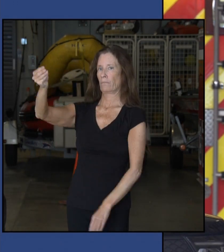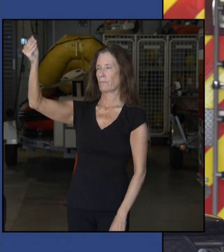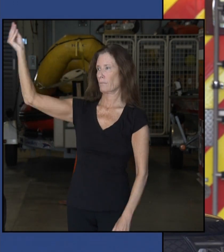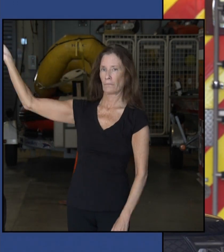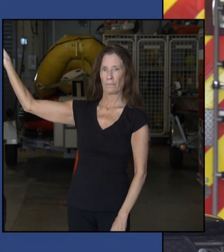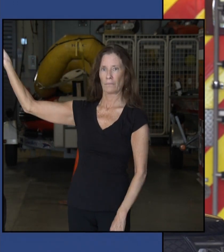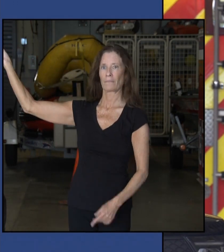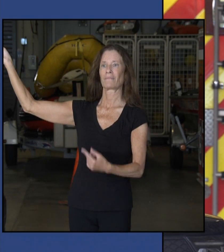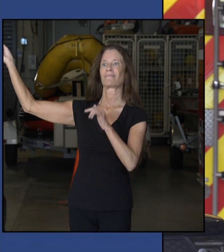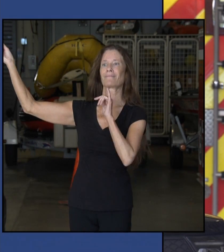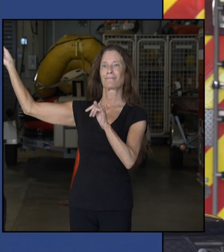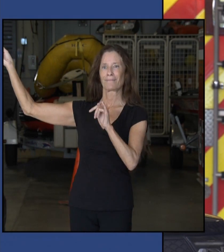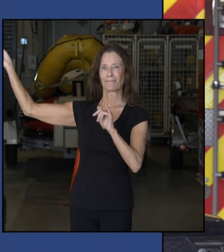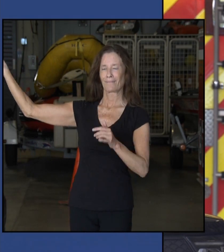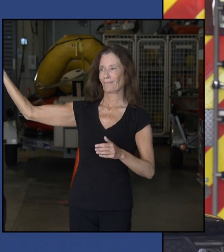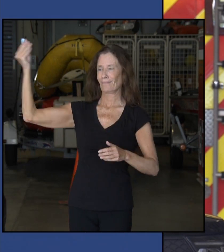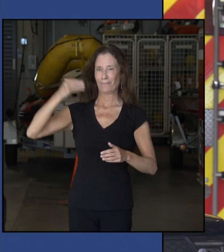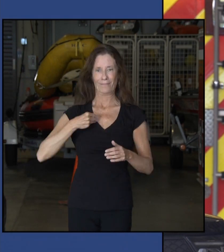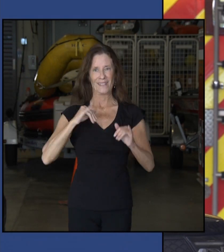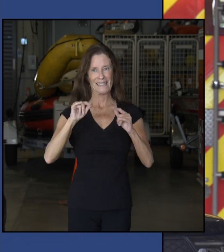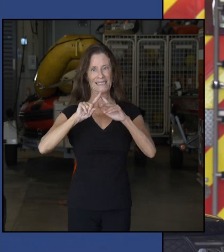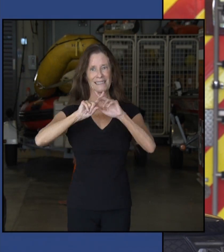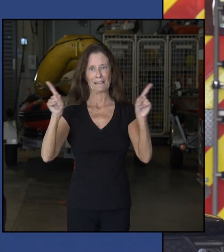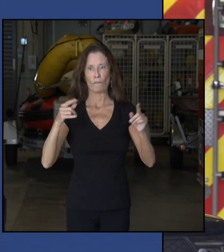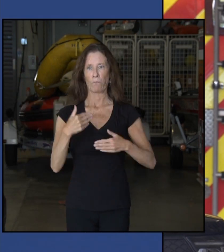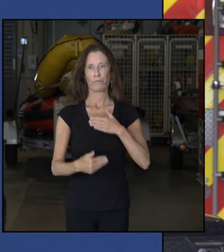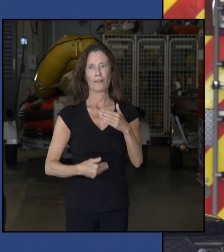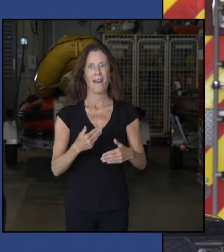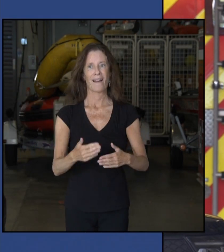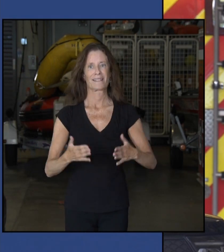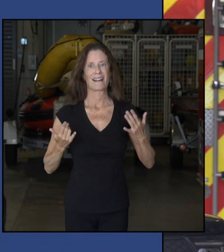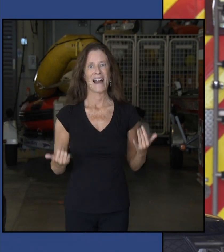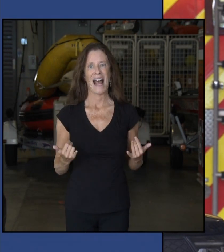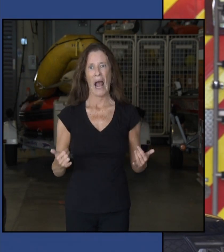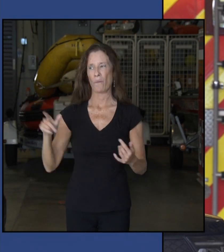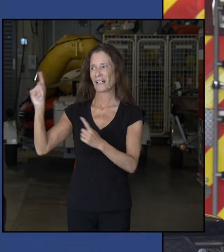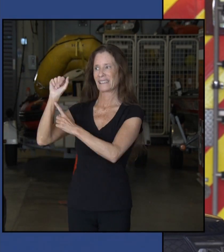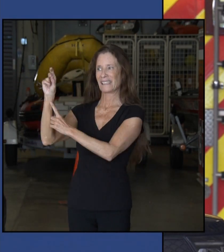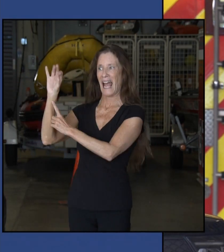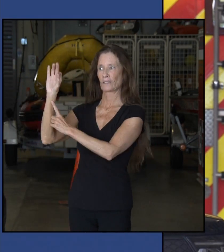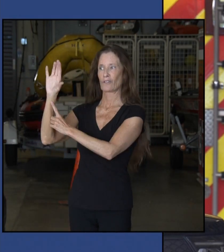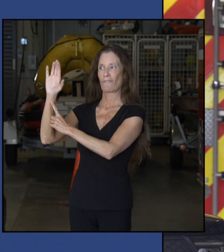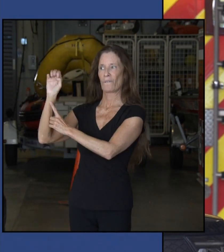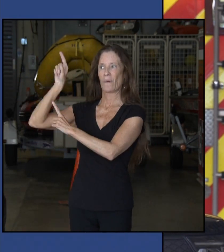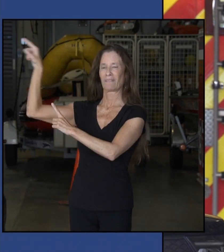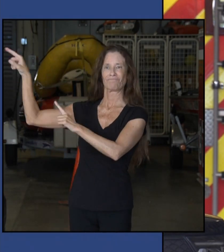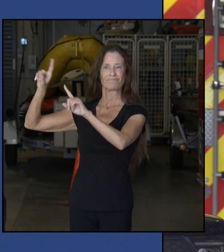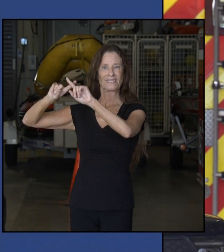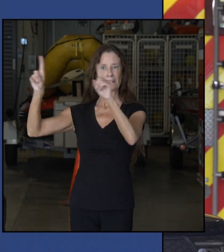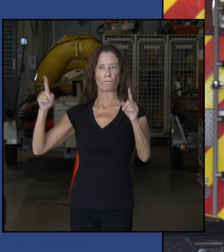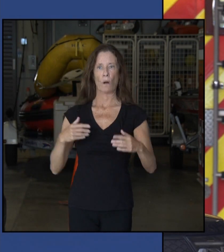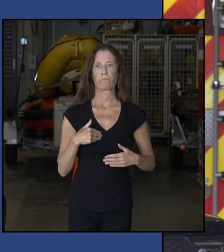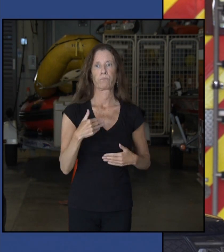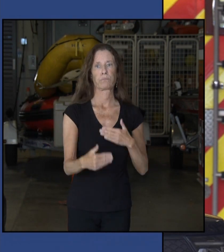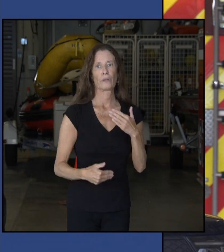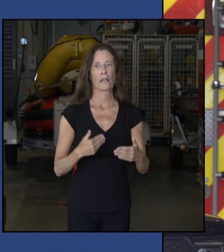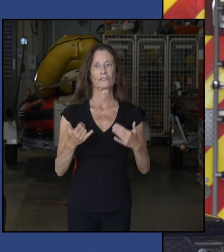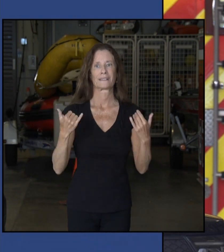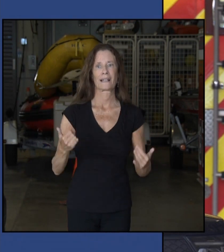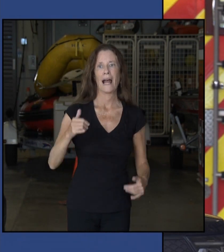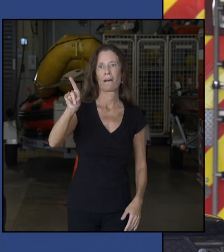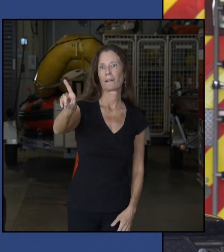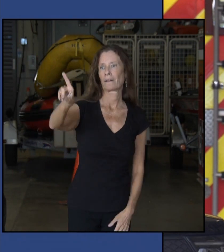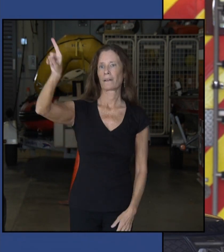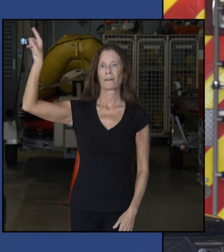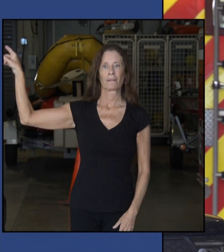reporting changed on order of the White House Task Force. And so to avoid having them have one data system for us and